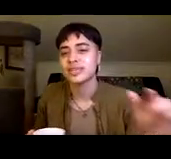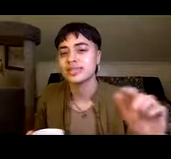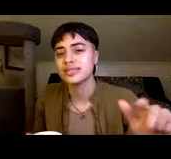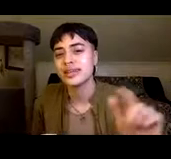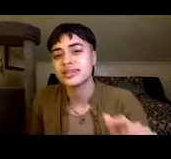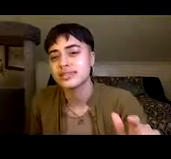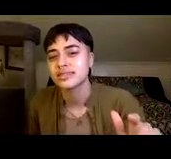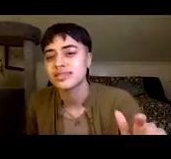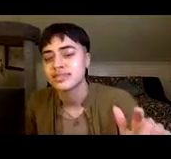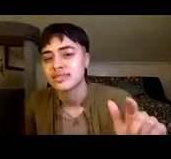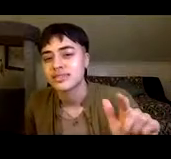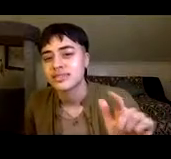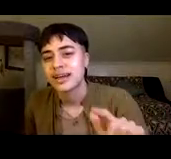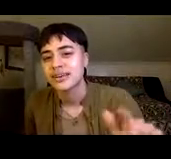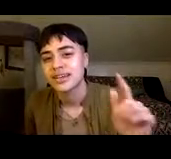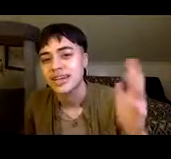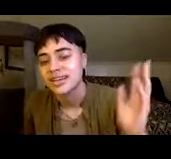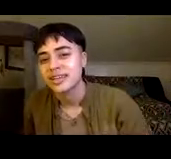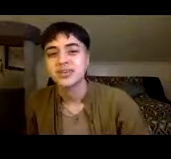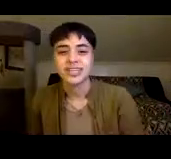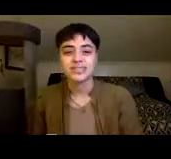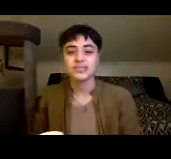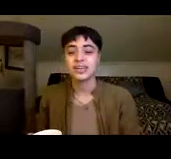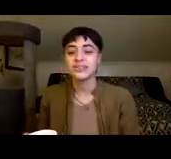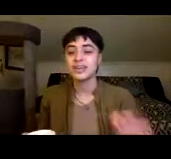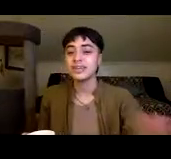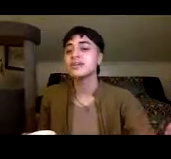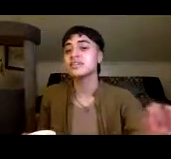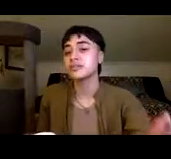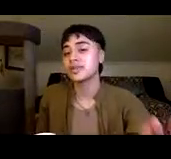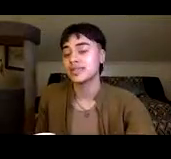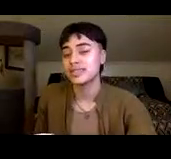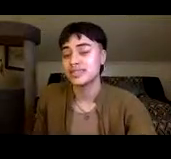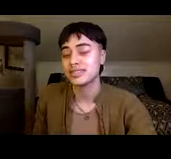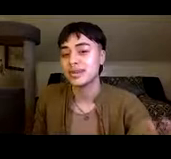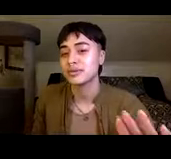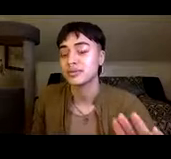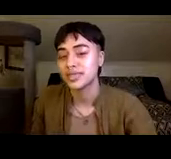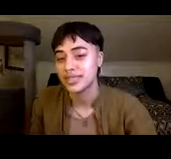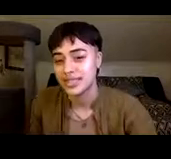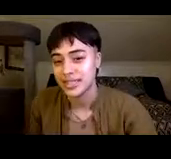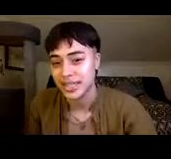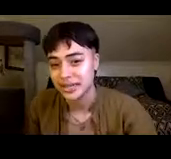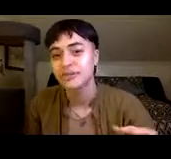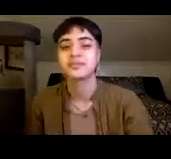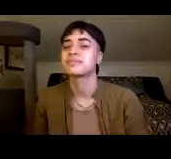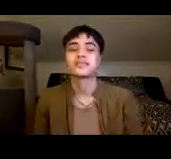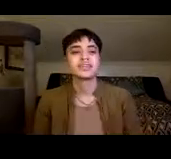of insects. I don't know what it is, but if anyone knows what this is, I would really like to